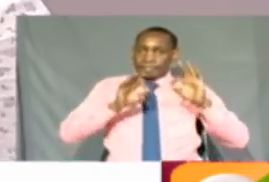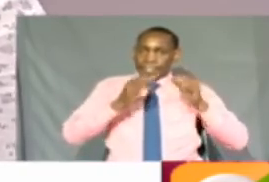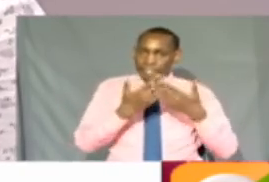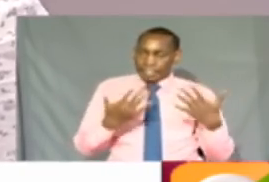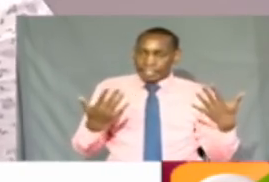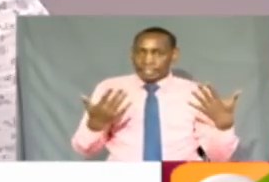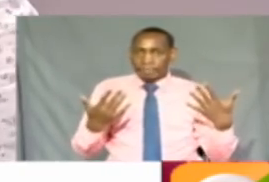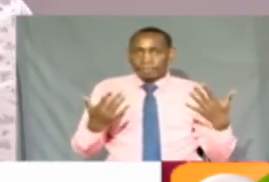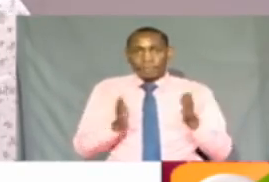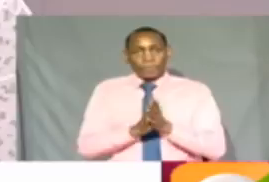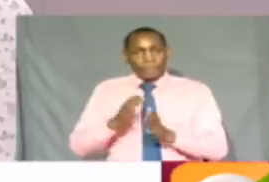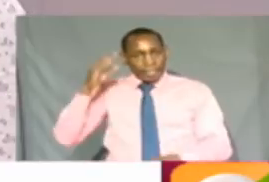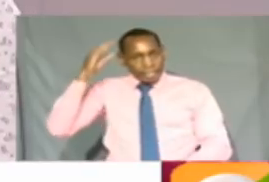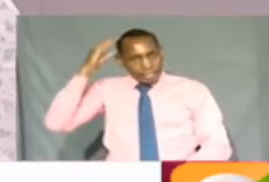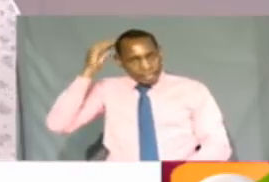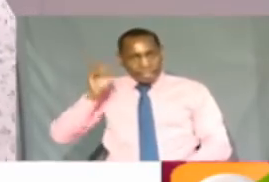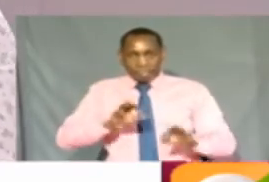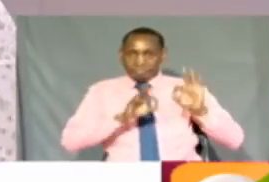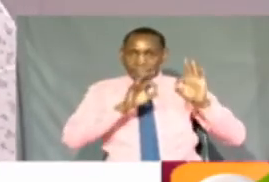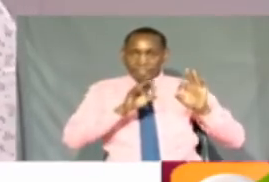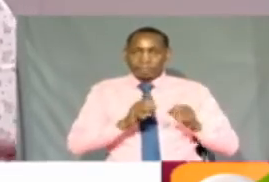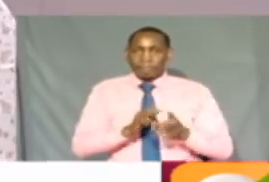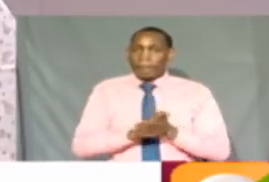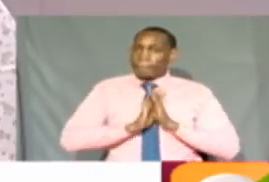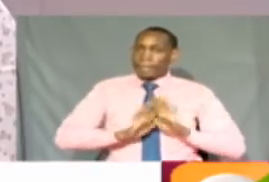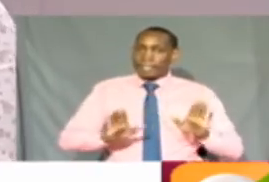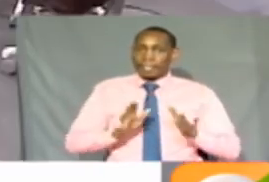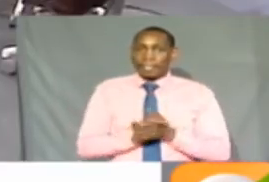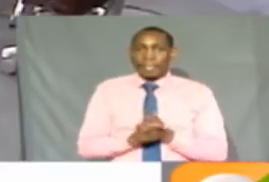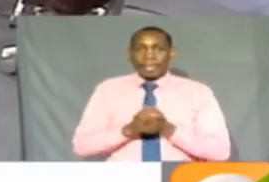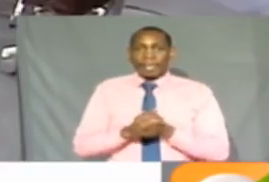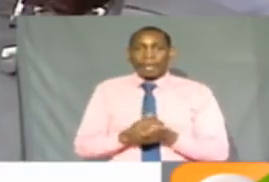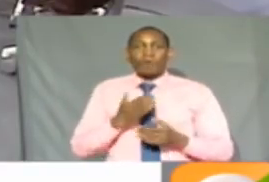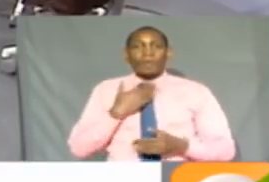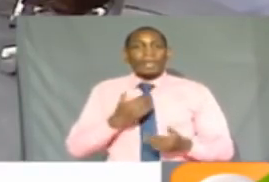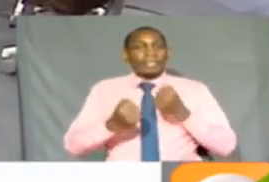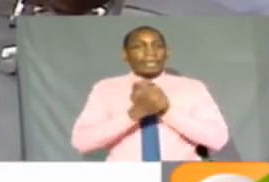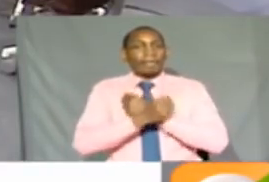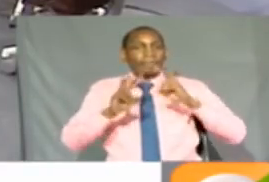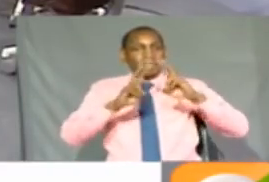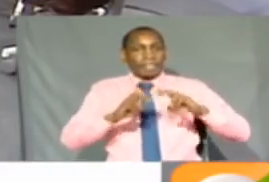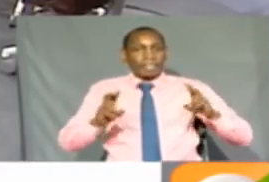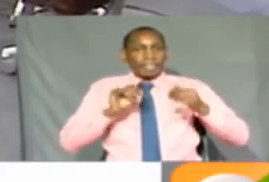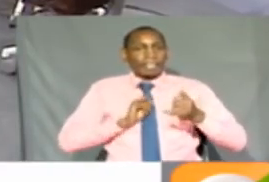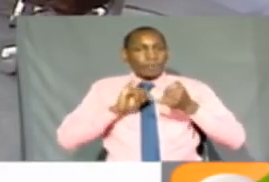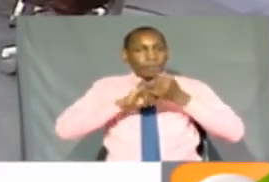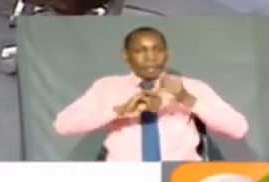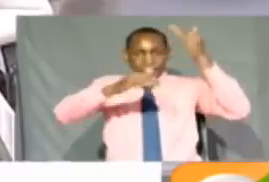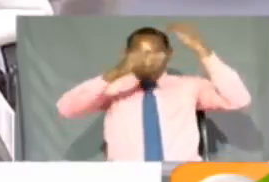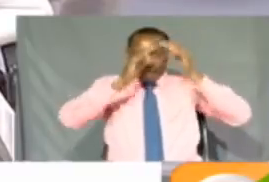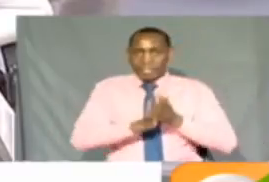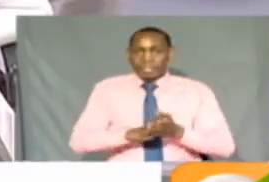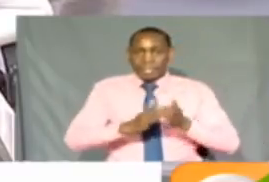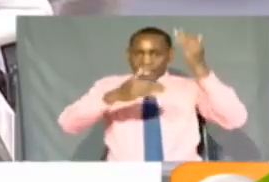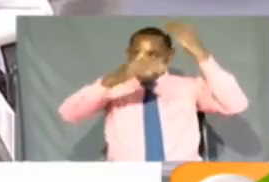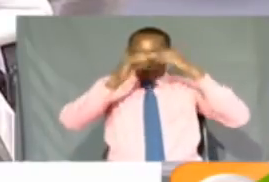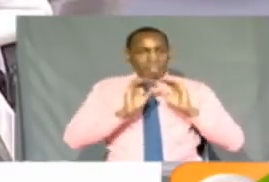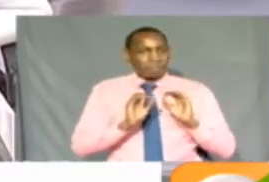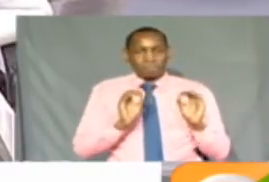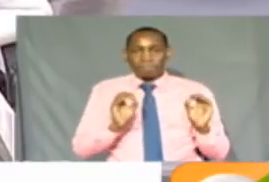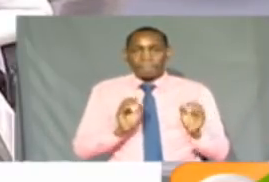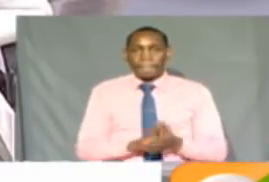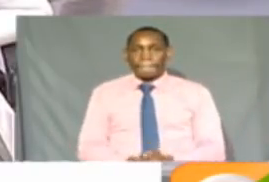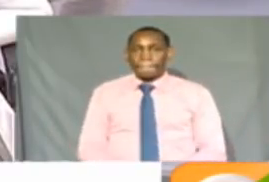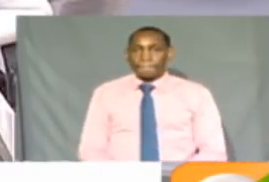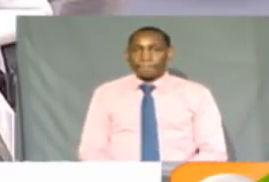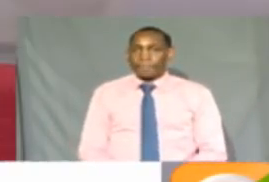you know, nice hair, you know, show off to her friends. That's it. Now you're there falling in love, looking for a wife, not in campus. So you're recommending it